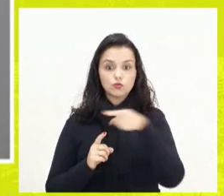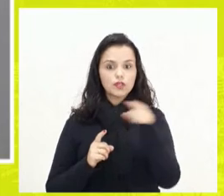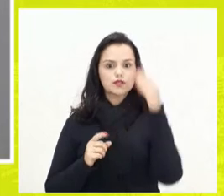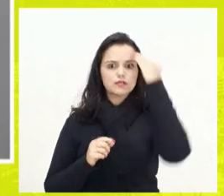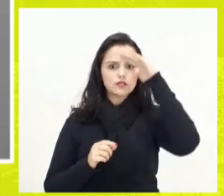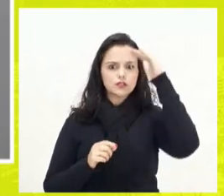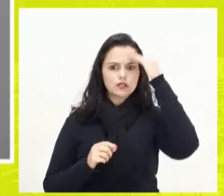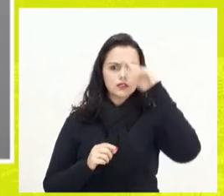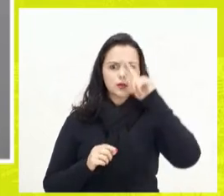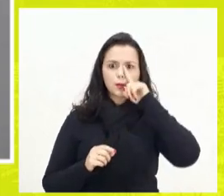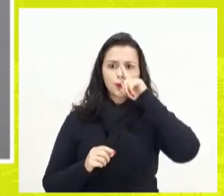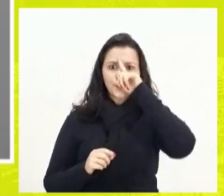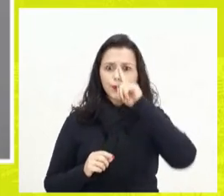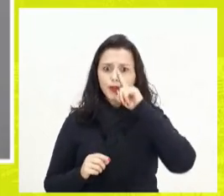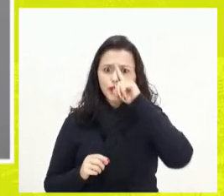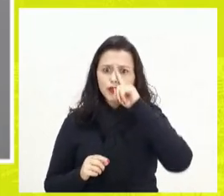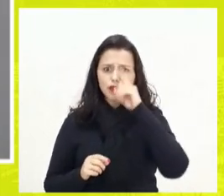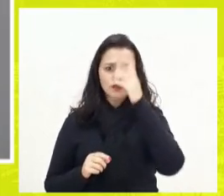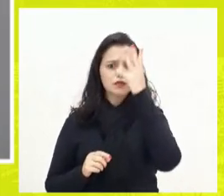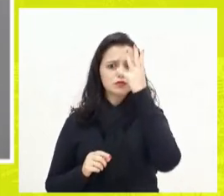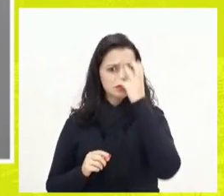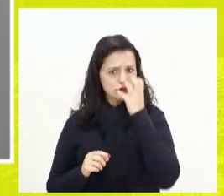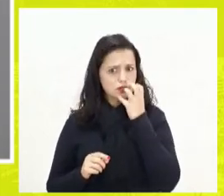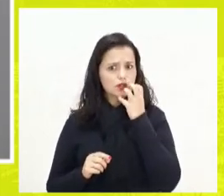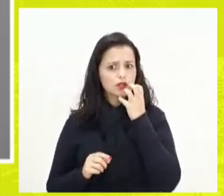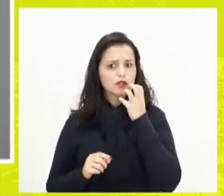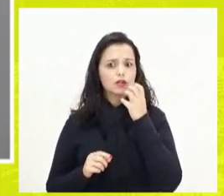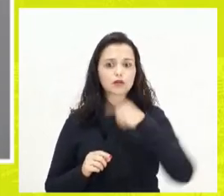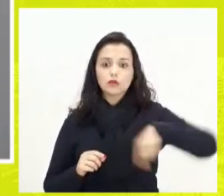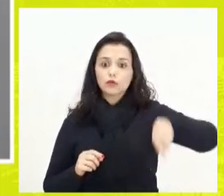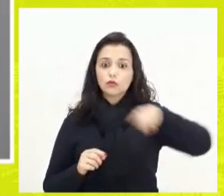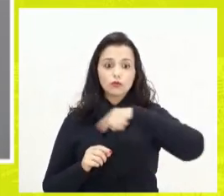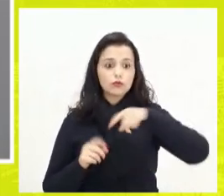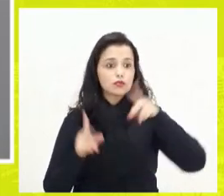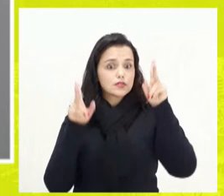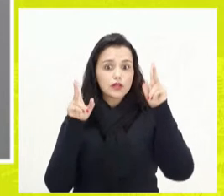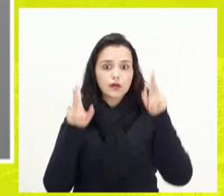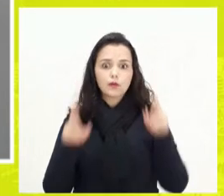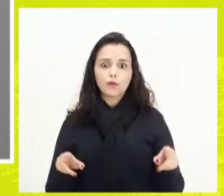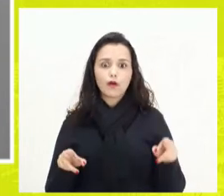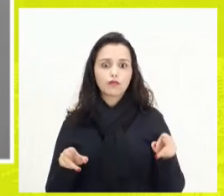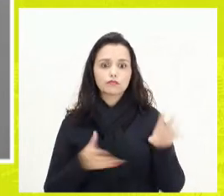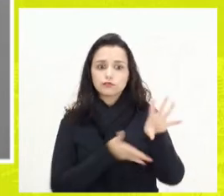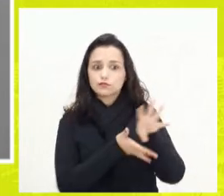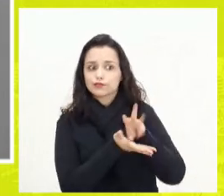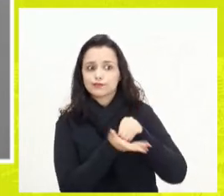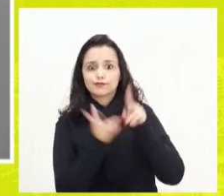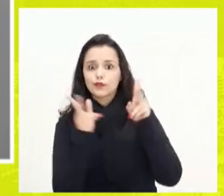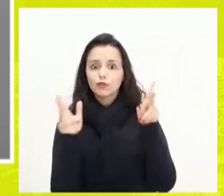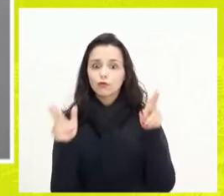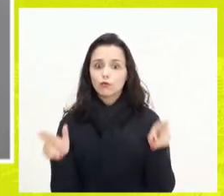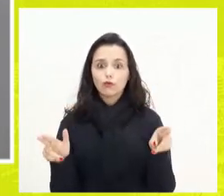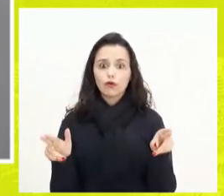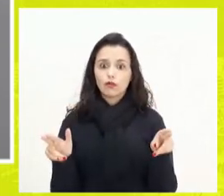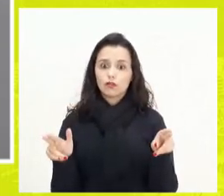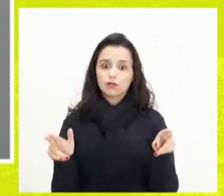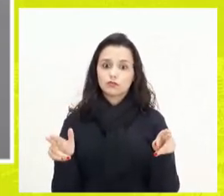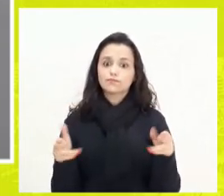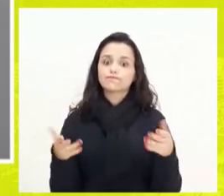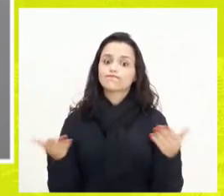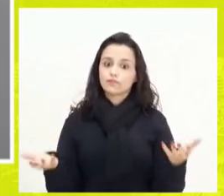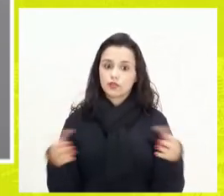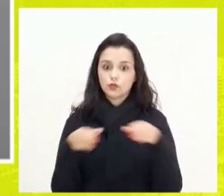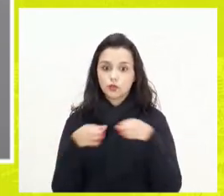happened about the risk that we face because we're taking the steps that